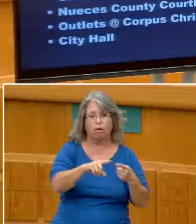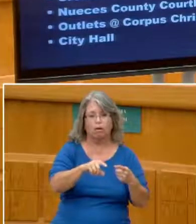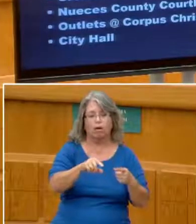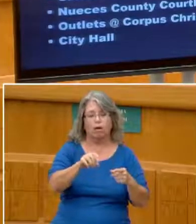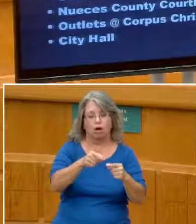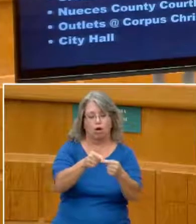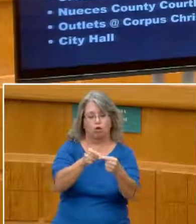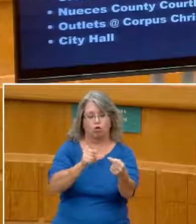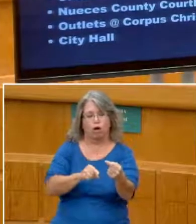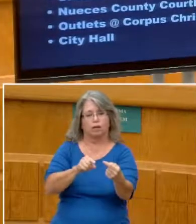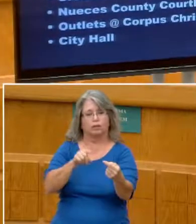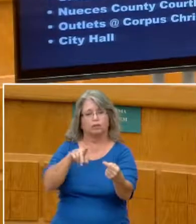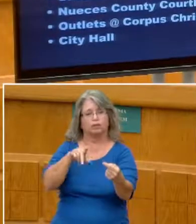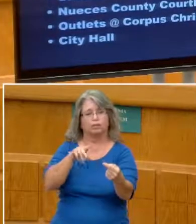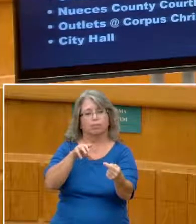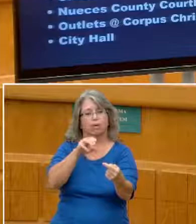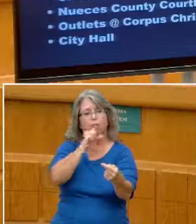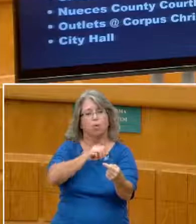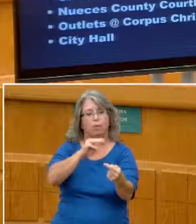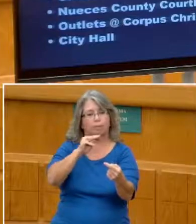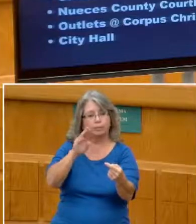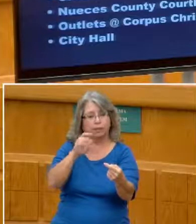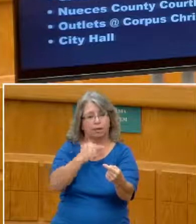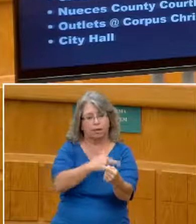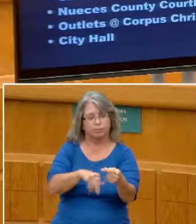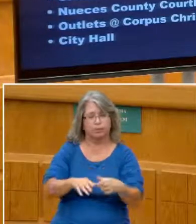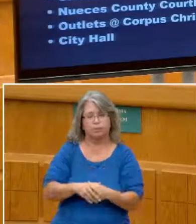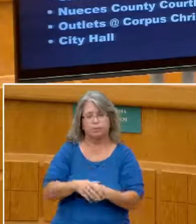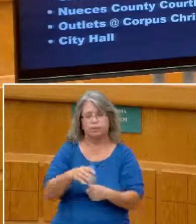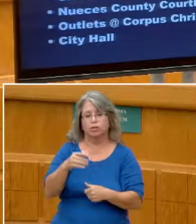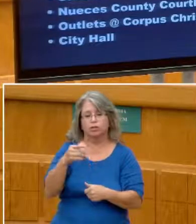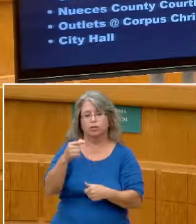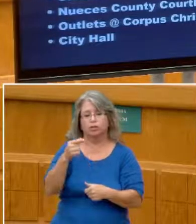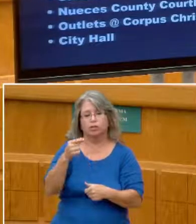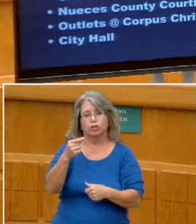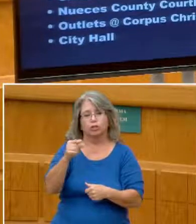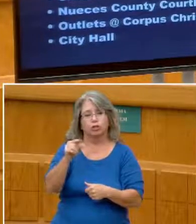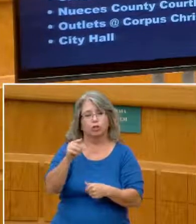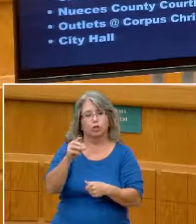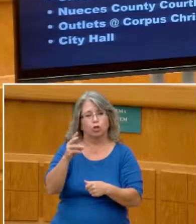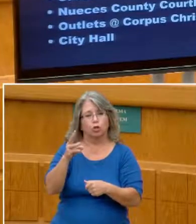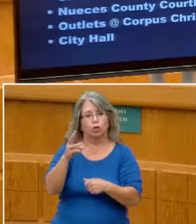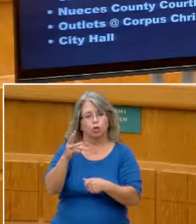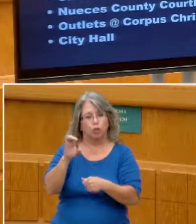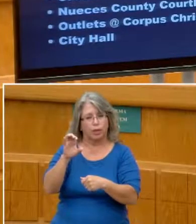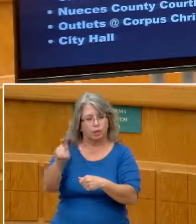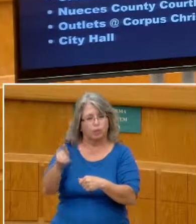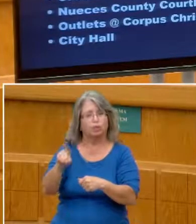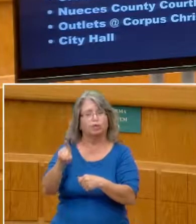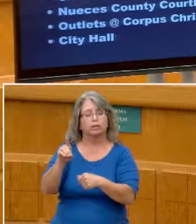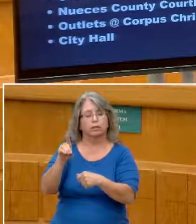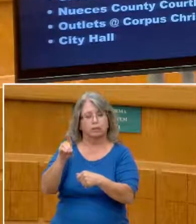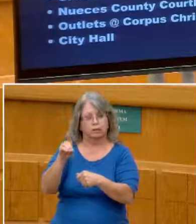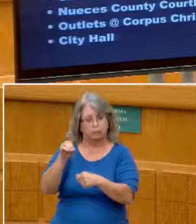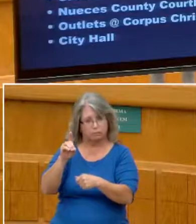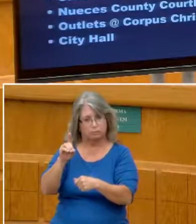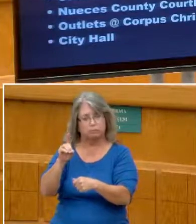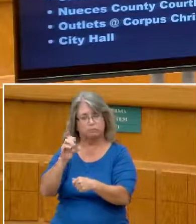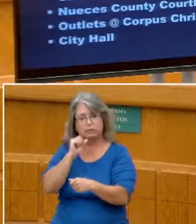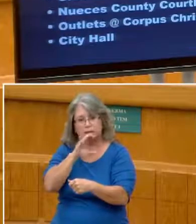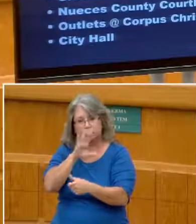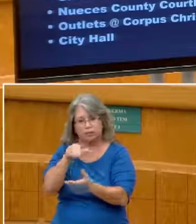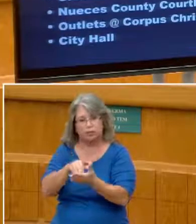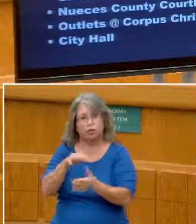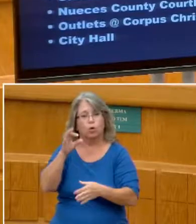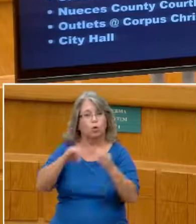Hospital, Greenwood Senior Center, which is right next door to the health department, Nueces County Courthouse, everybody knows where the courthouse is,